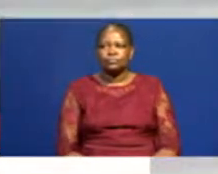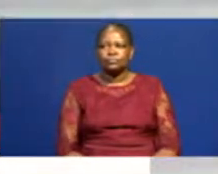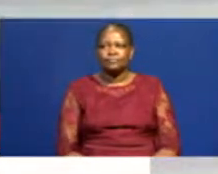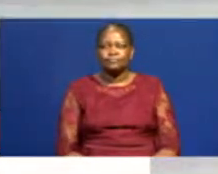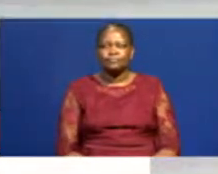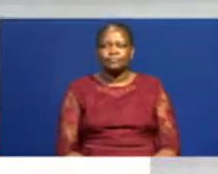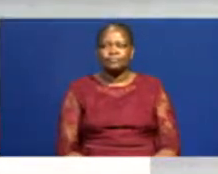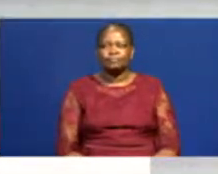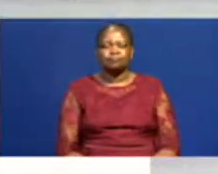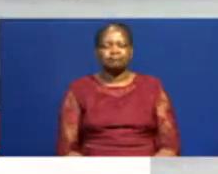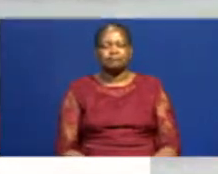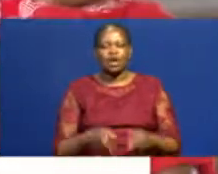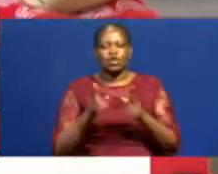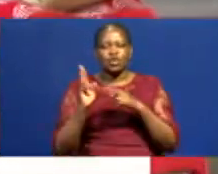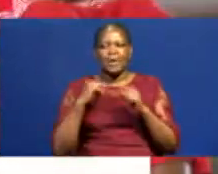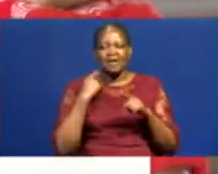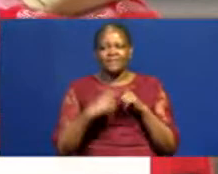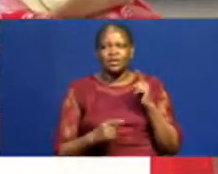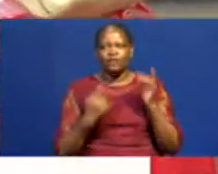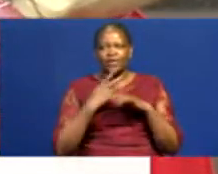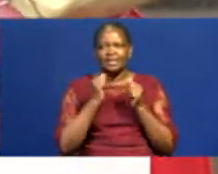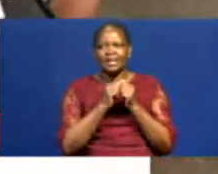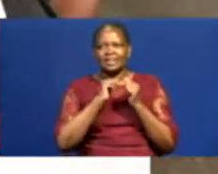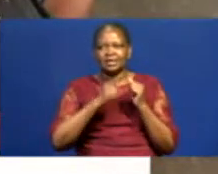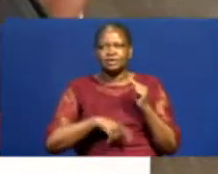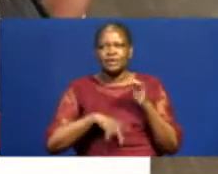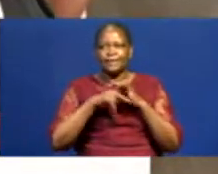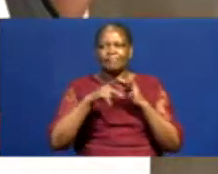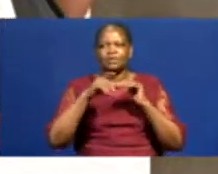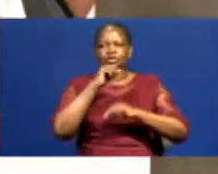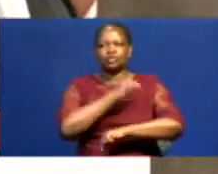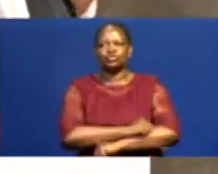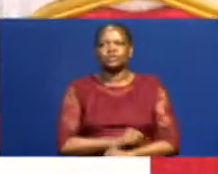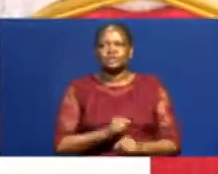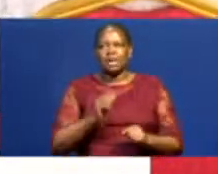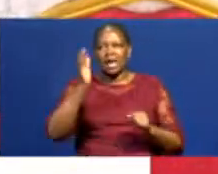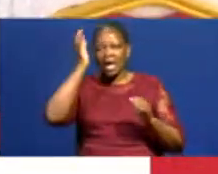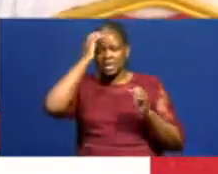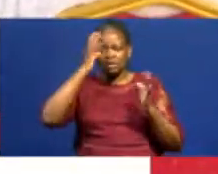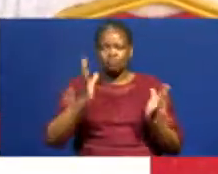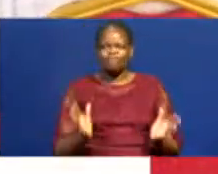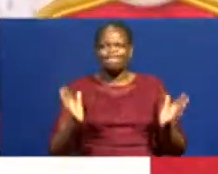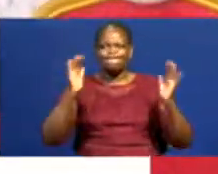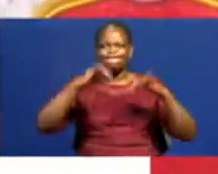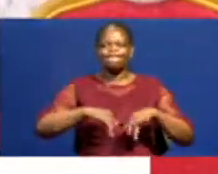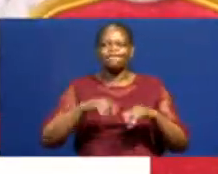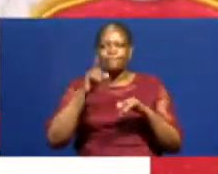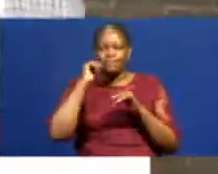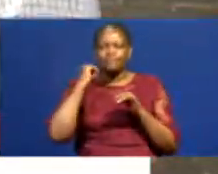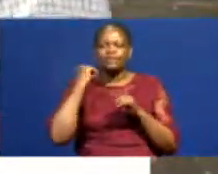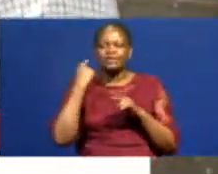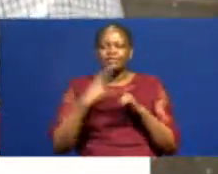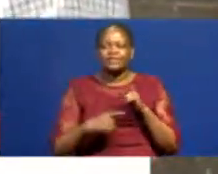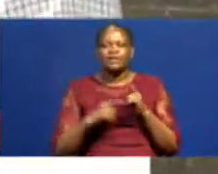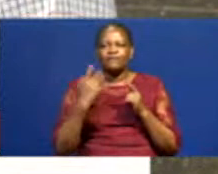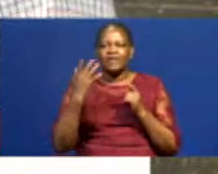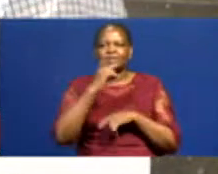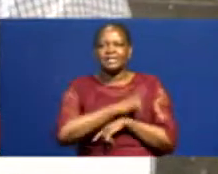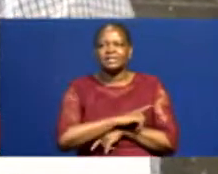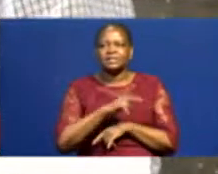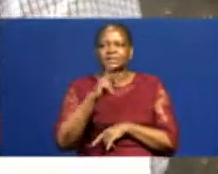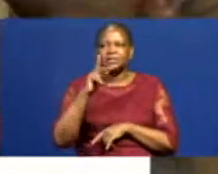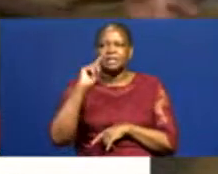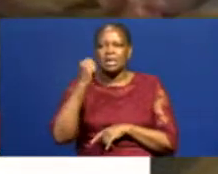As is the norm each year, over 10,000 primary school heads converge in Mombasa for their annual 5 days Kenya Primary School